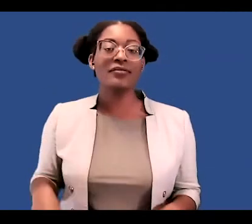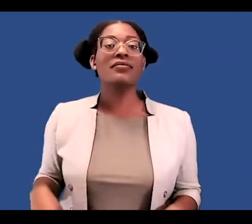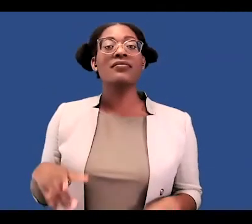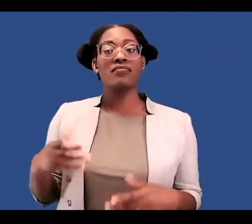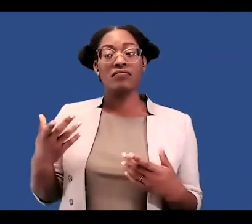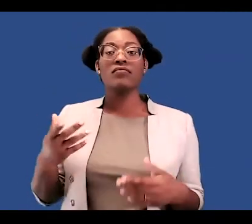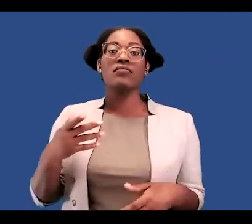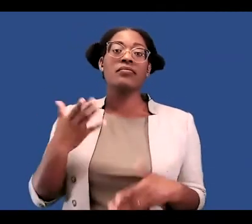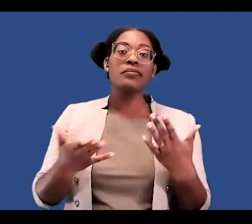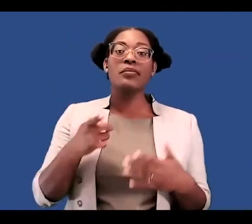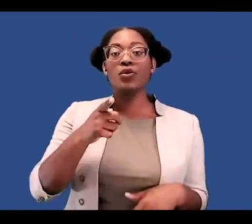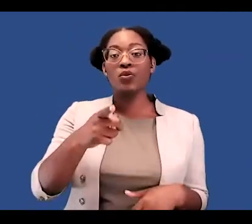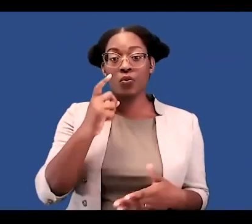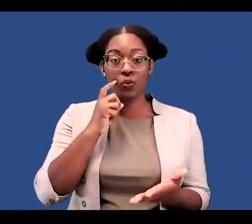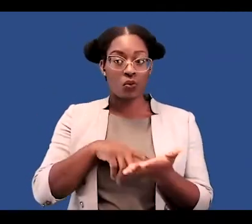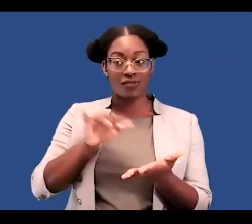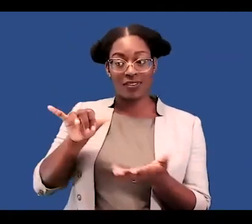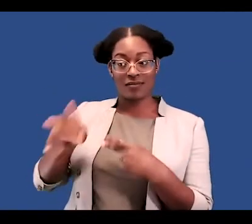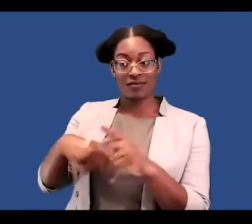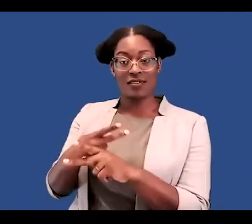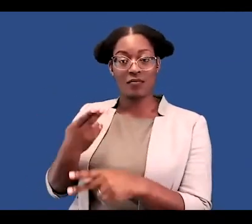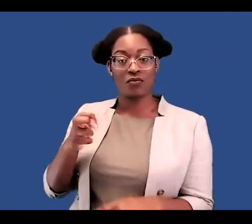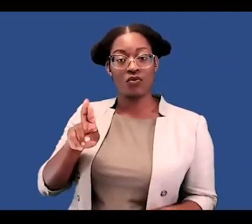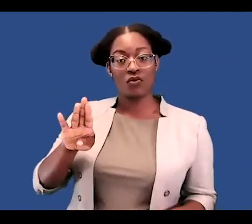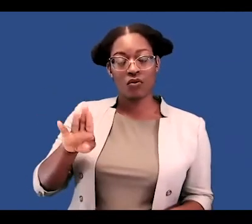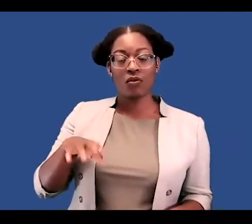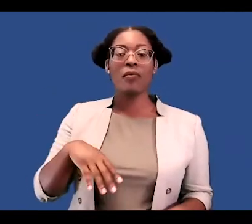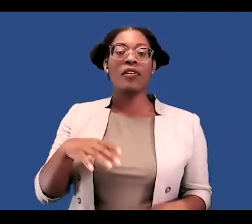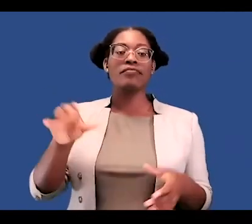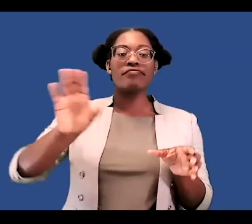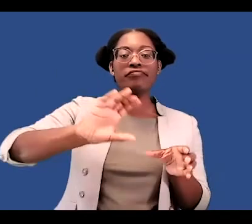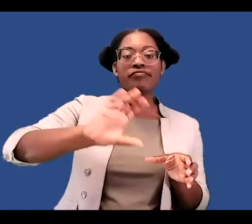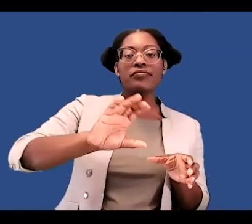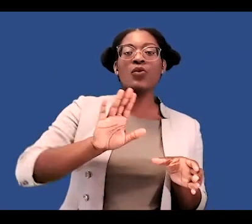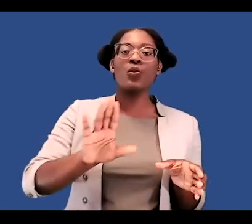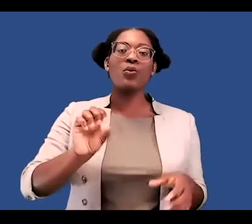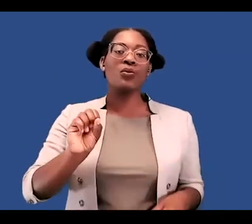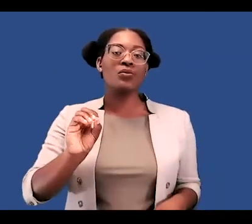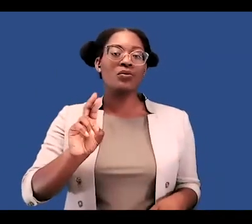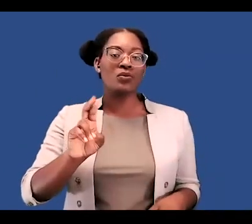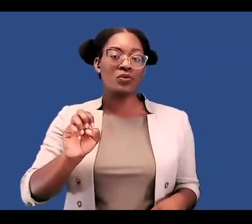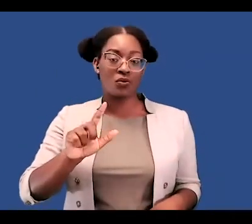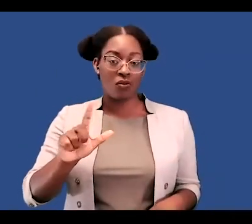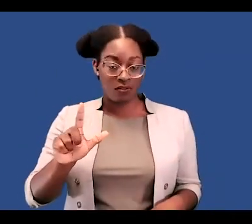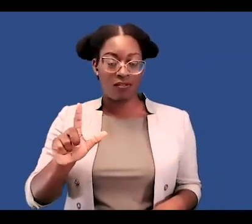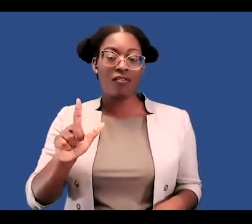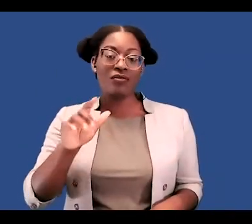your sorrel drinks, or your grandma put it in, or in your